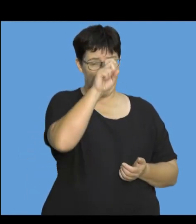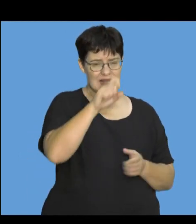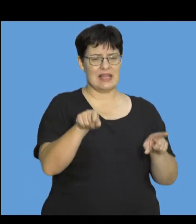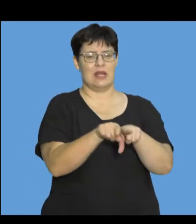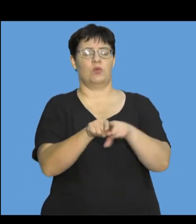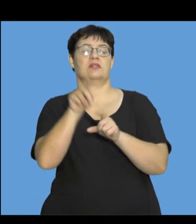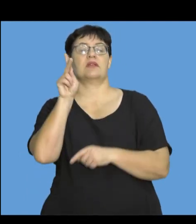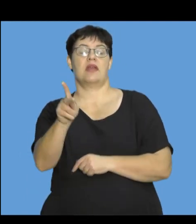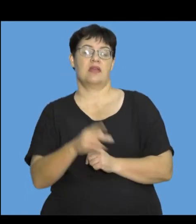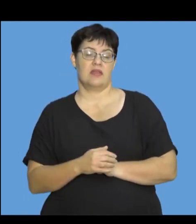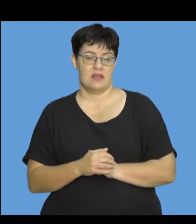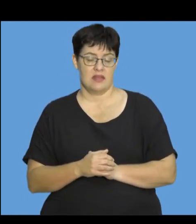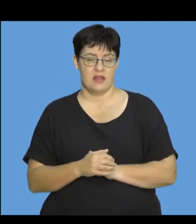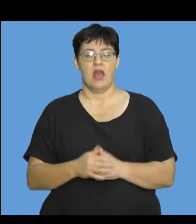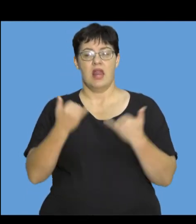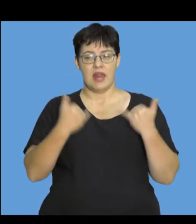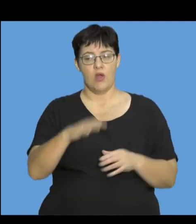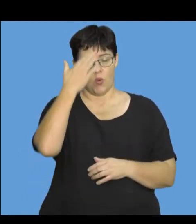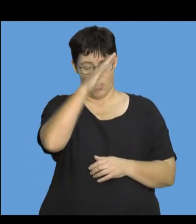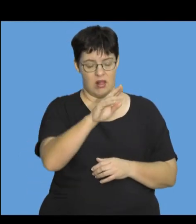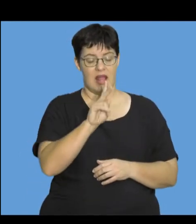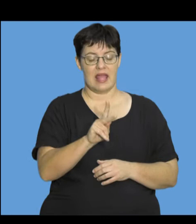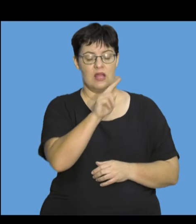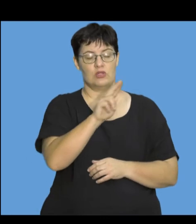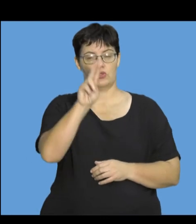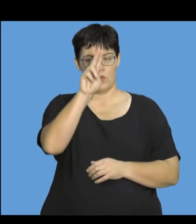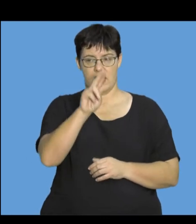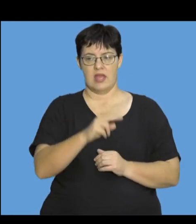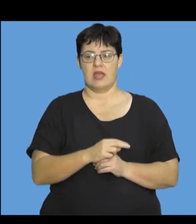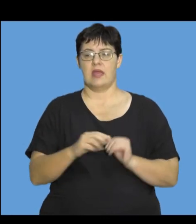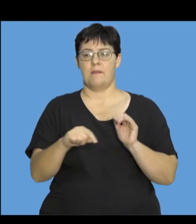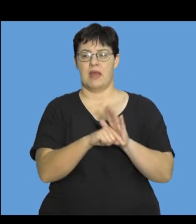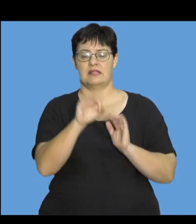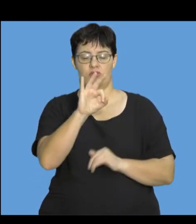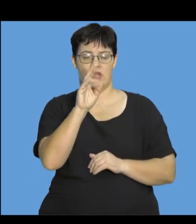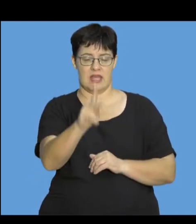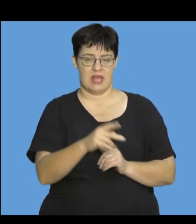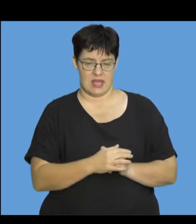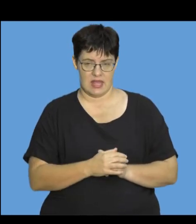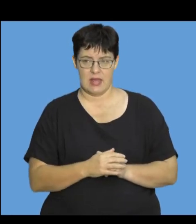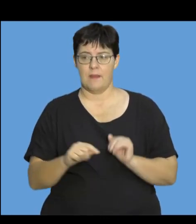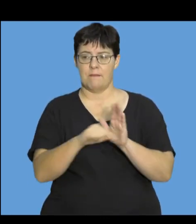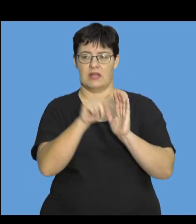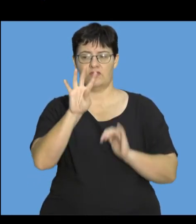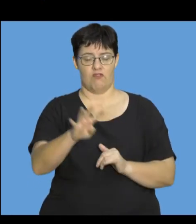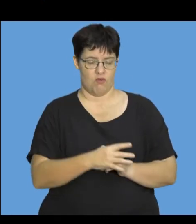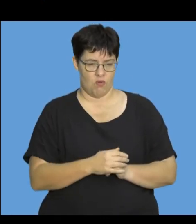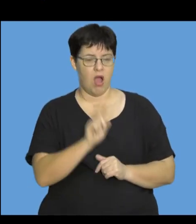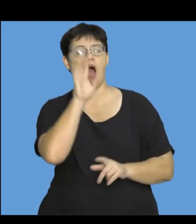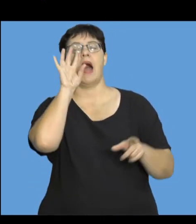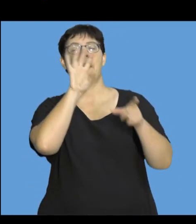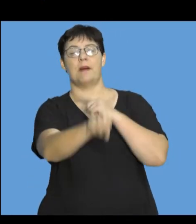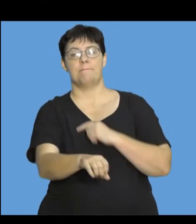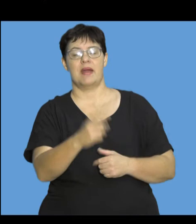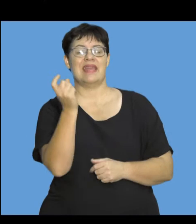see, then immediately you know that you now have k squared minus 3k minus 4. This will